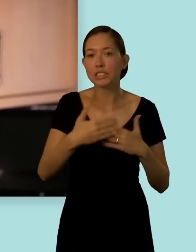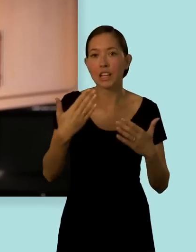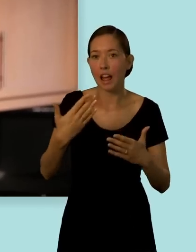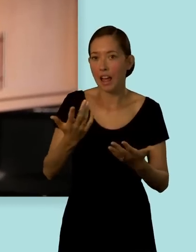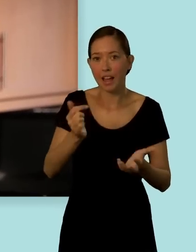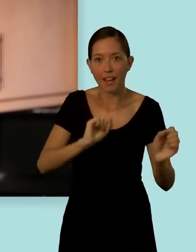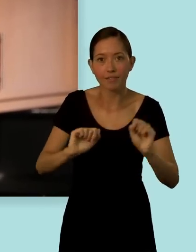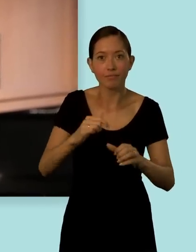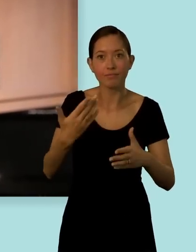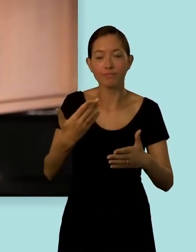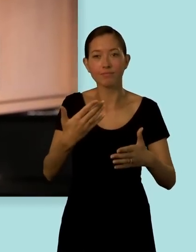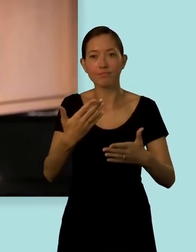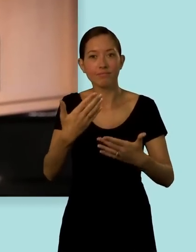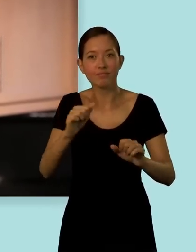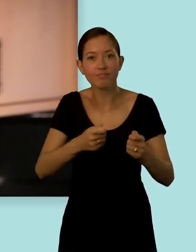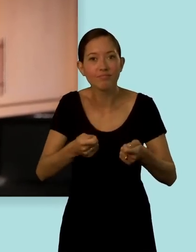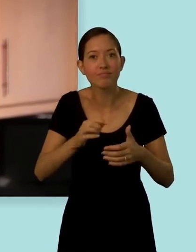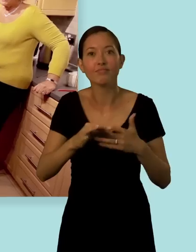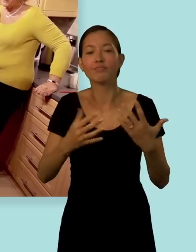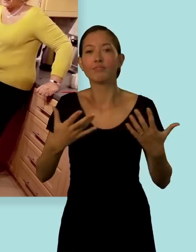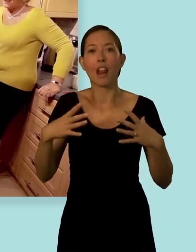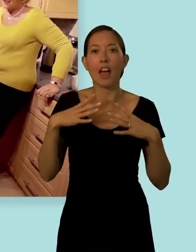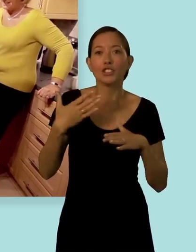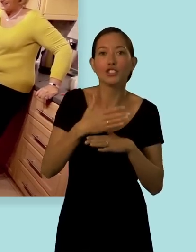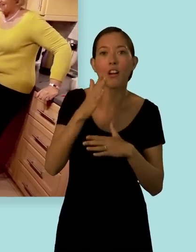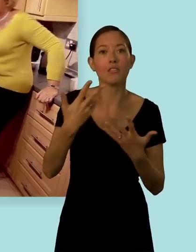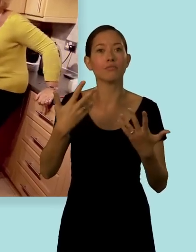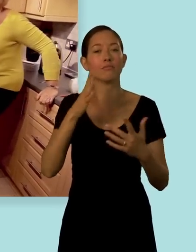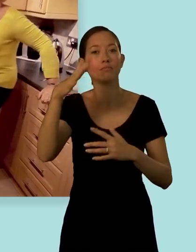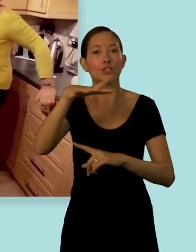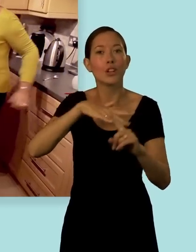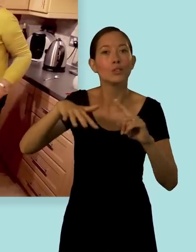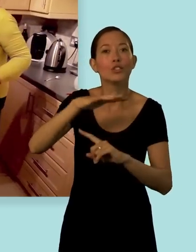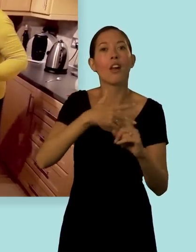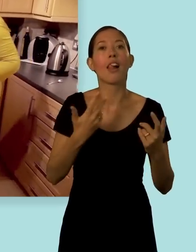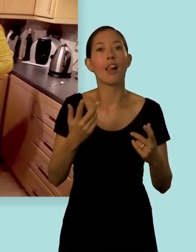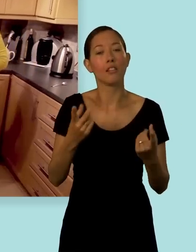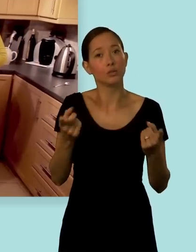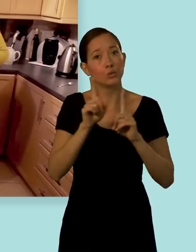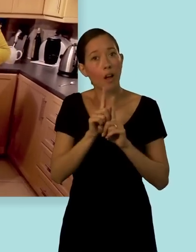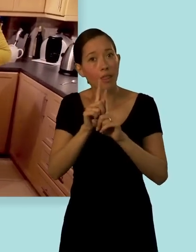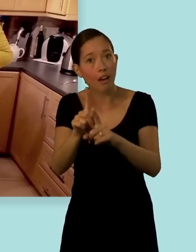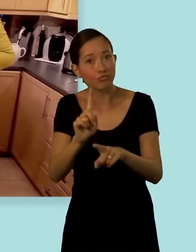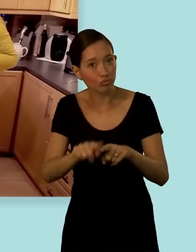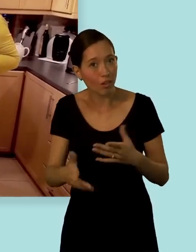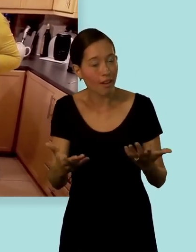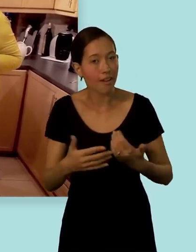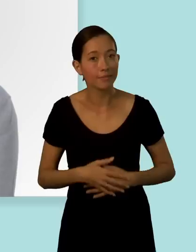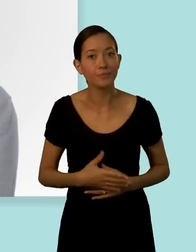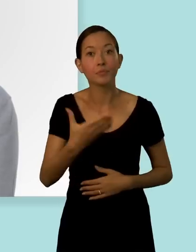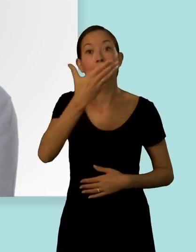do, from everyday chores to leisure activities or socialising. Find things to do together if you